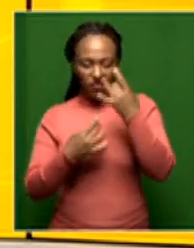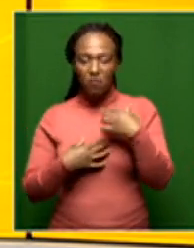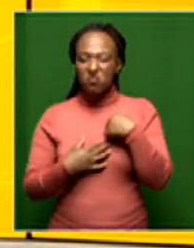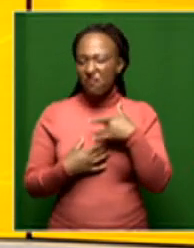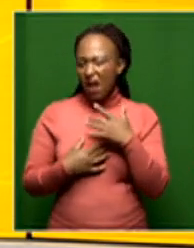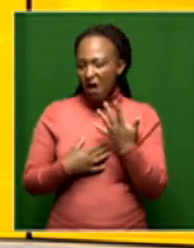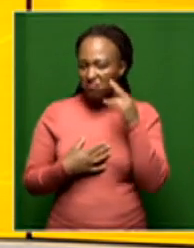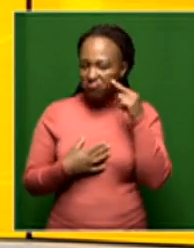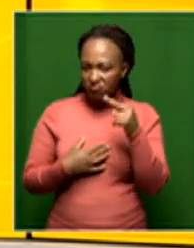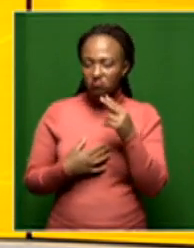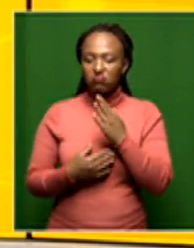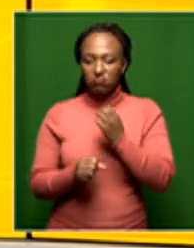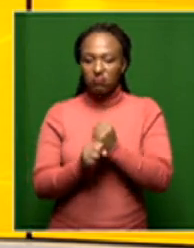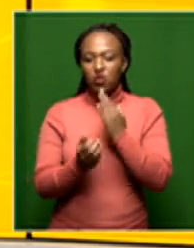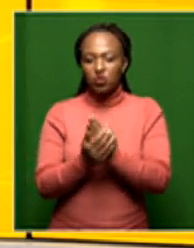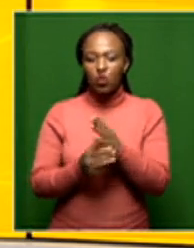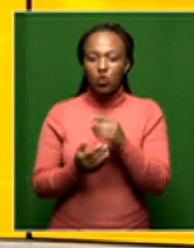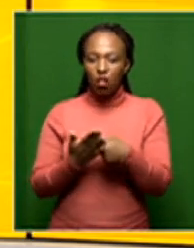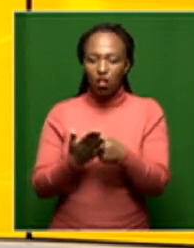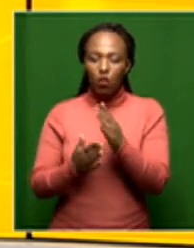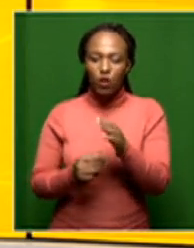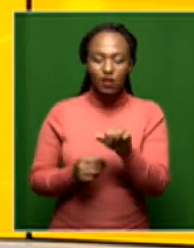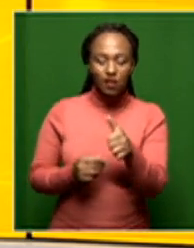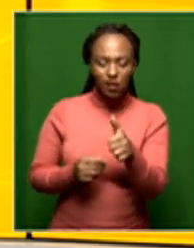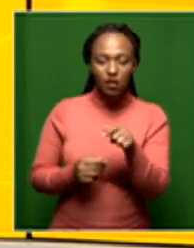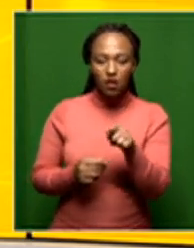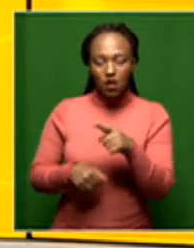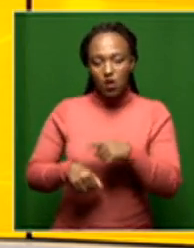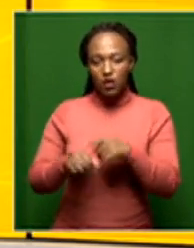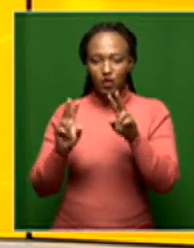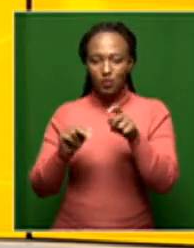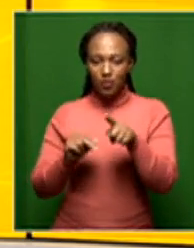your views are. No doubt we'll have further conversations around this particular topic. Let's take a